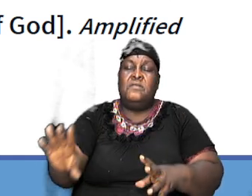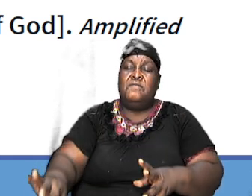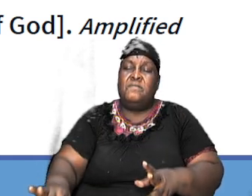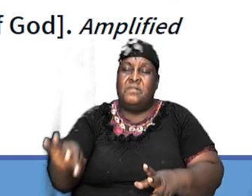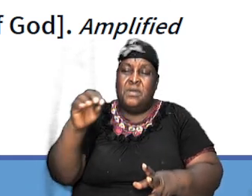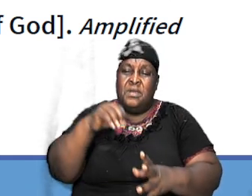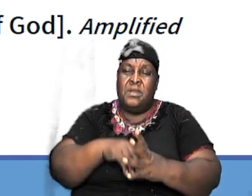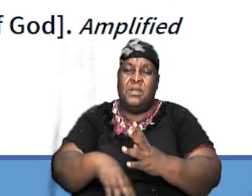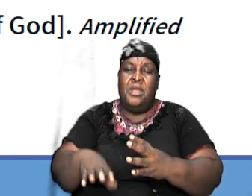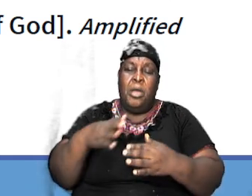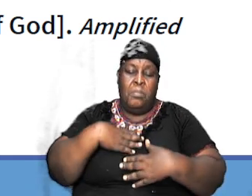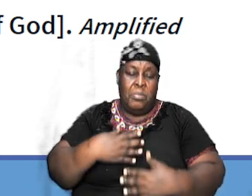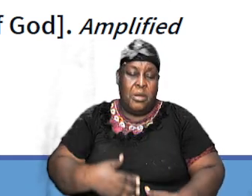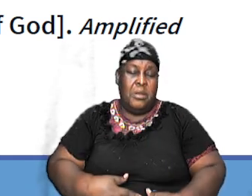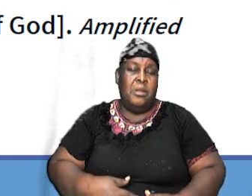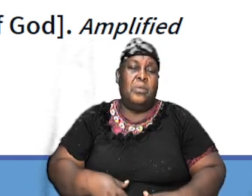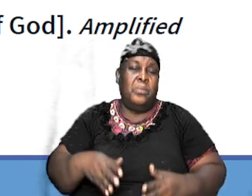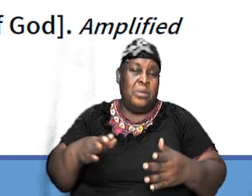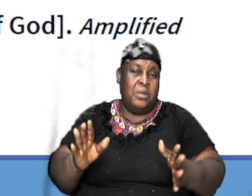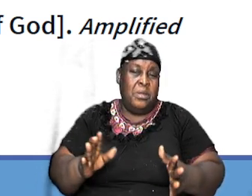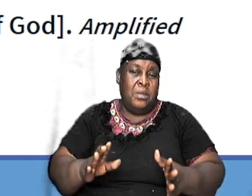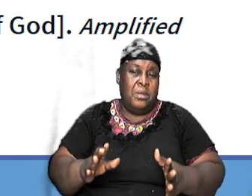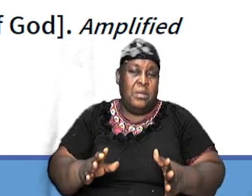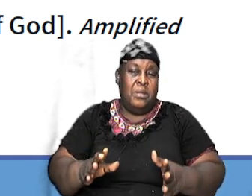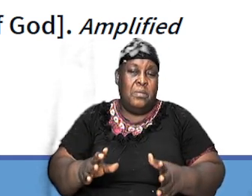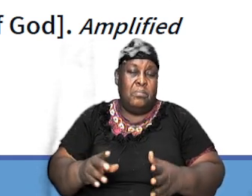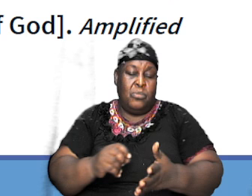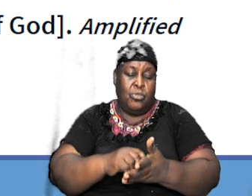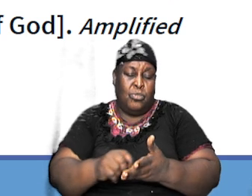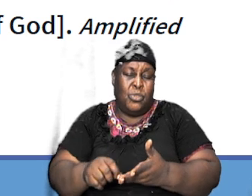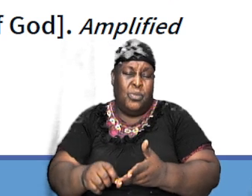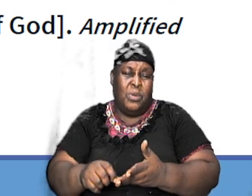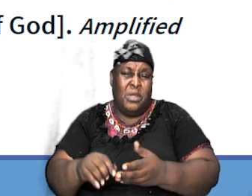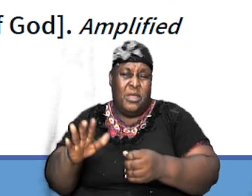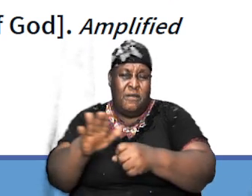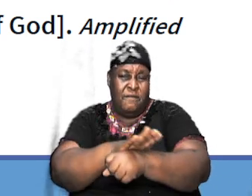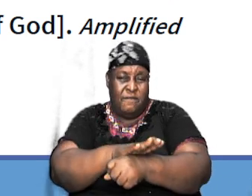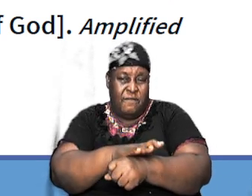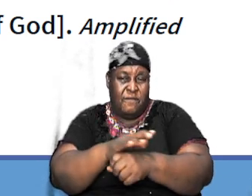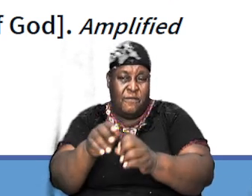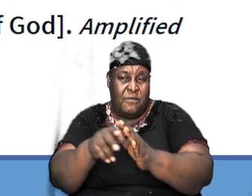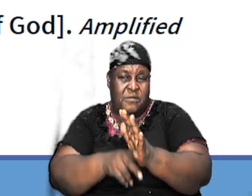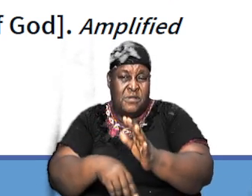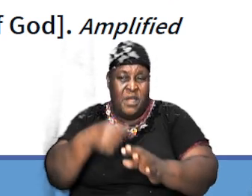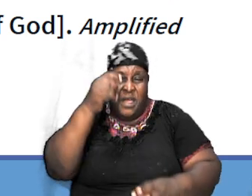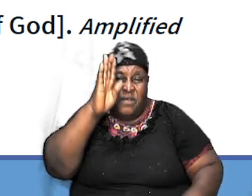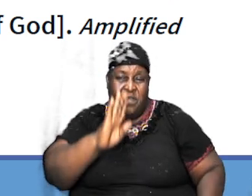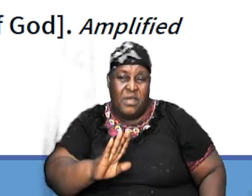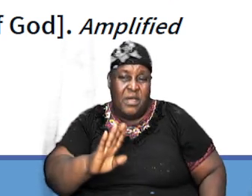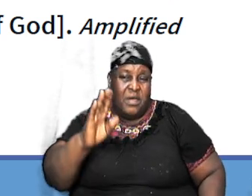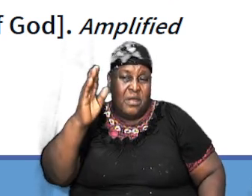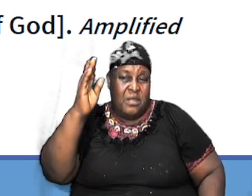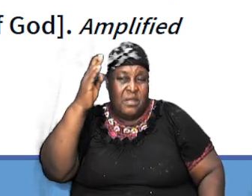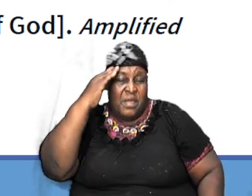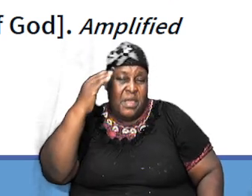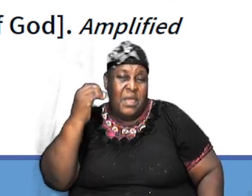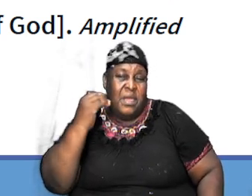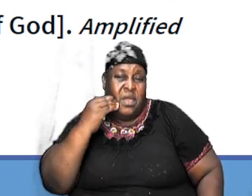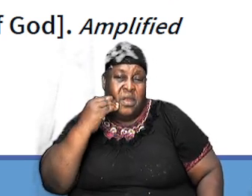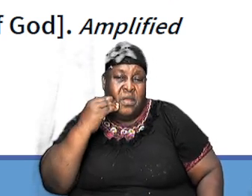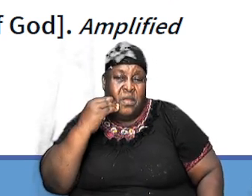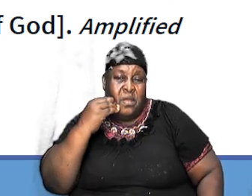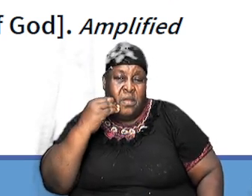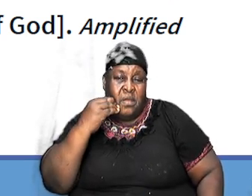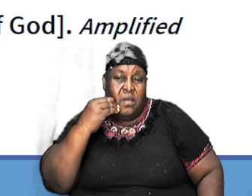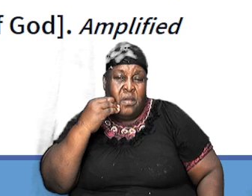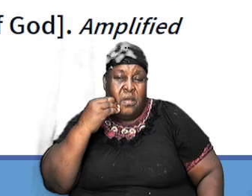know. So the fullness of the Godhead, notice the writer is saying that the fullness of the Godhead dwell in